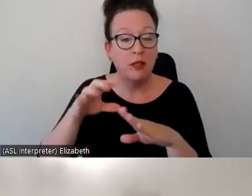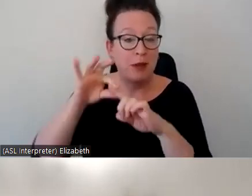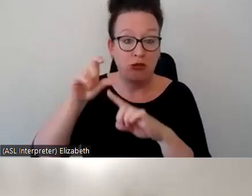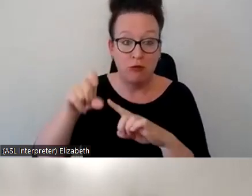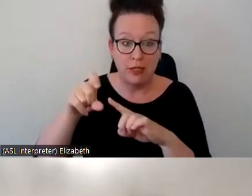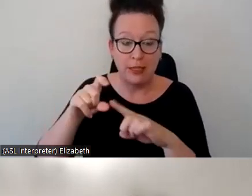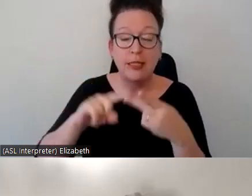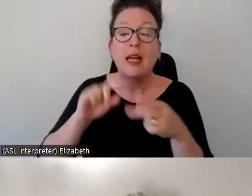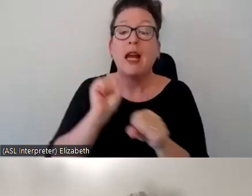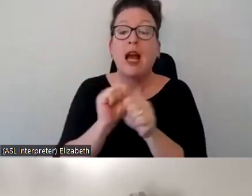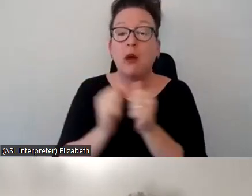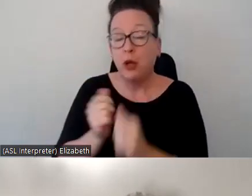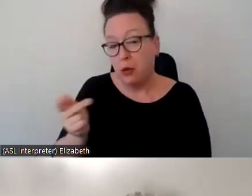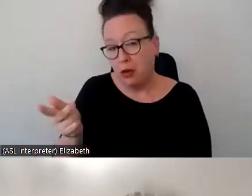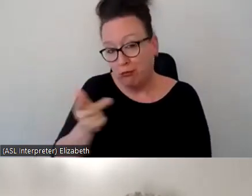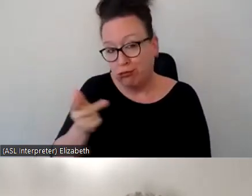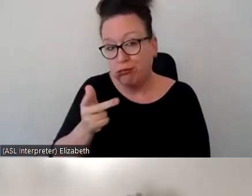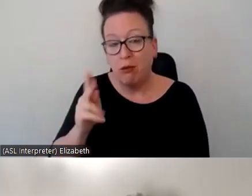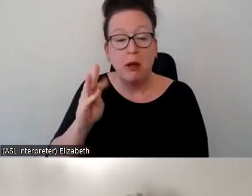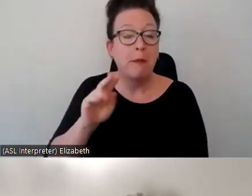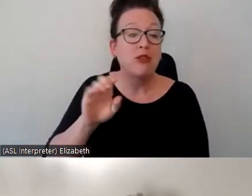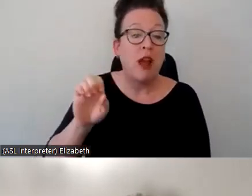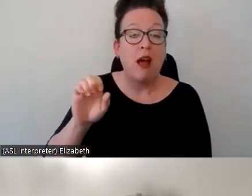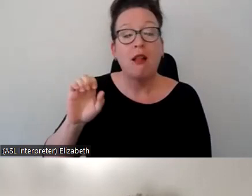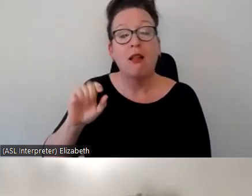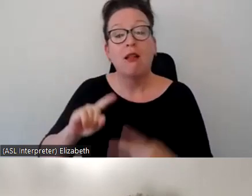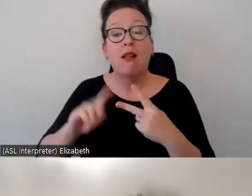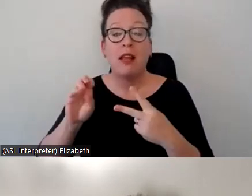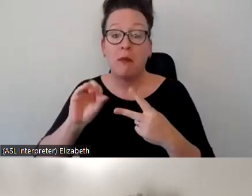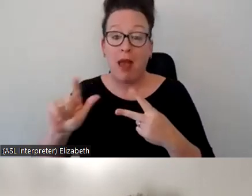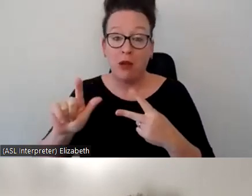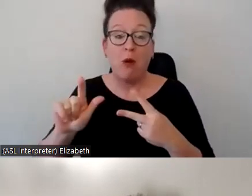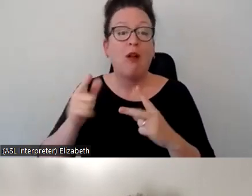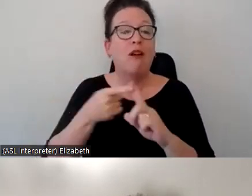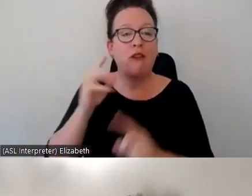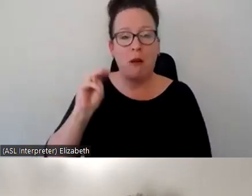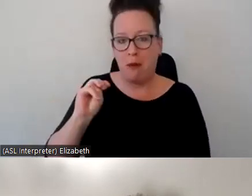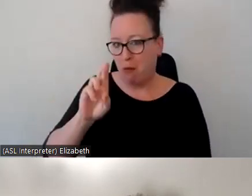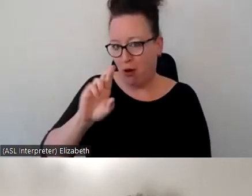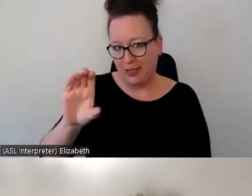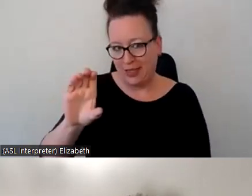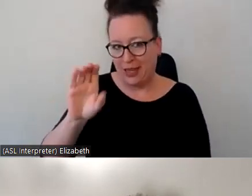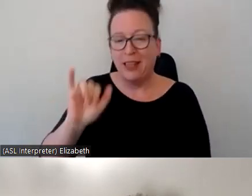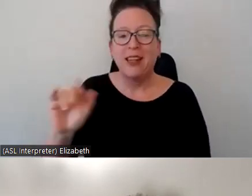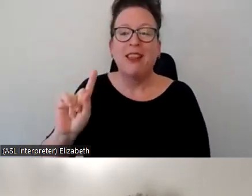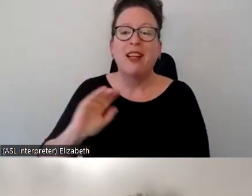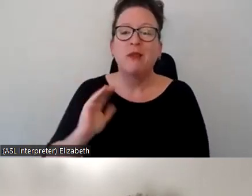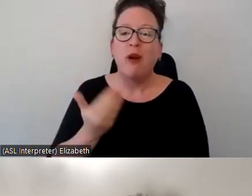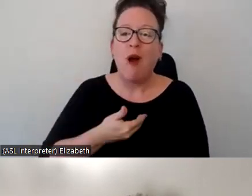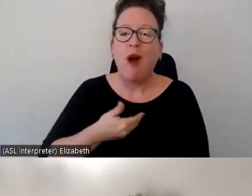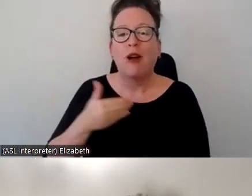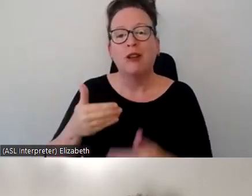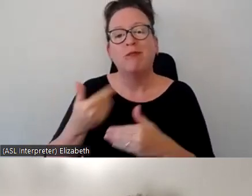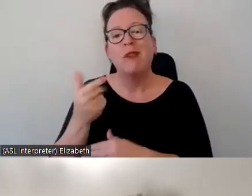Emmanuel, who are from the Massachusetts Rehabilitation Coalition, which is where our NextGen